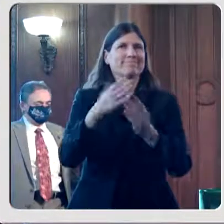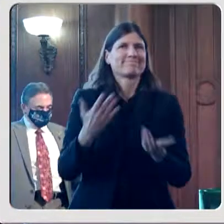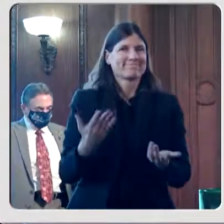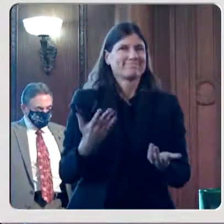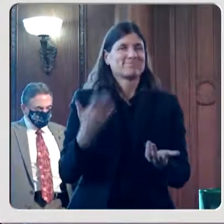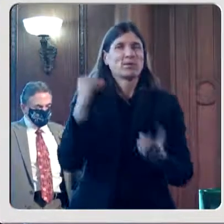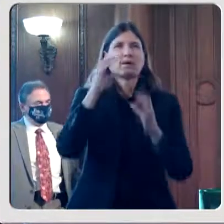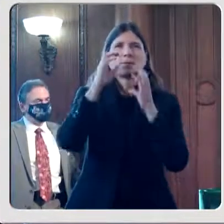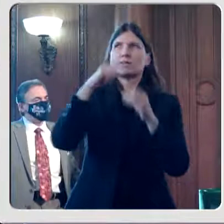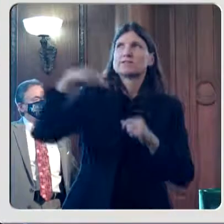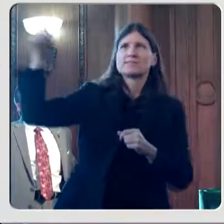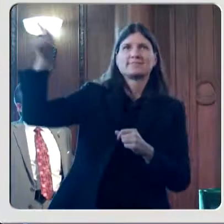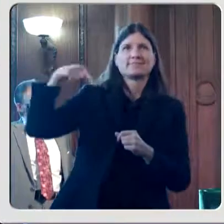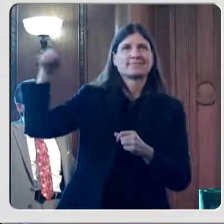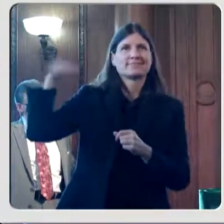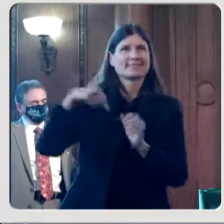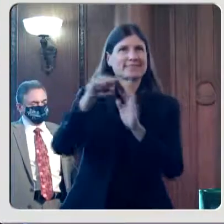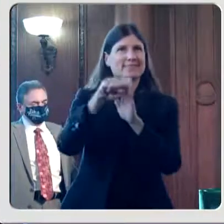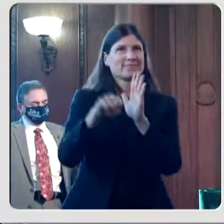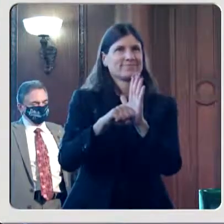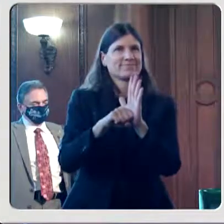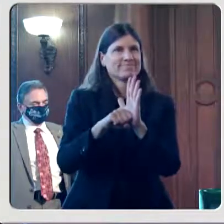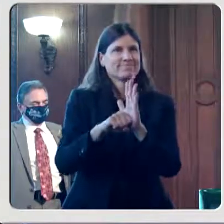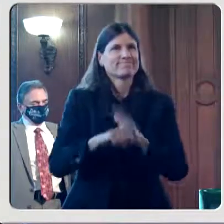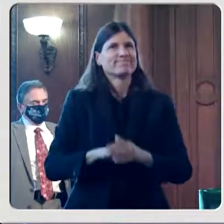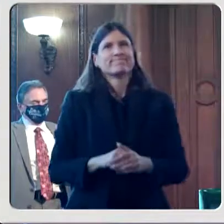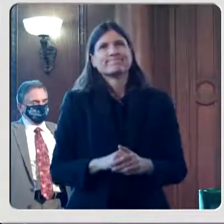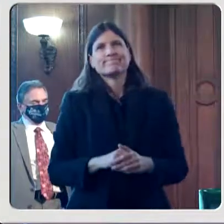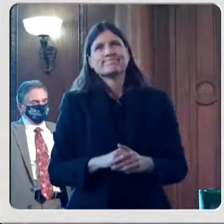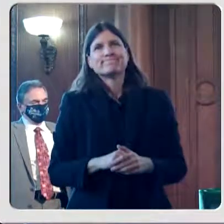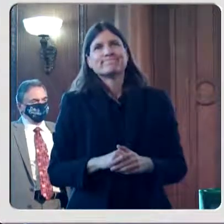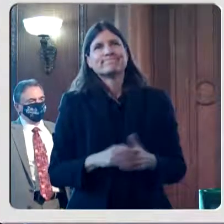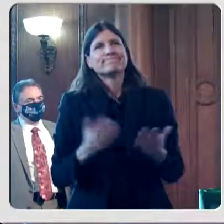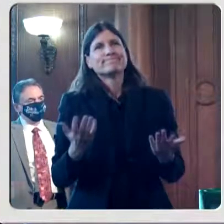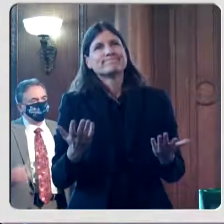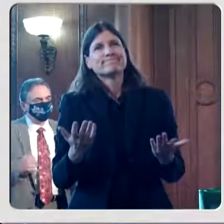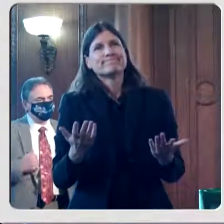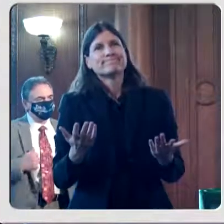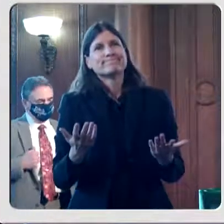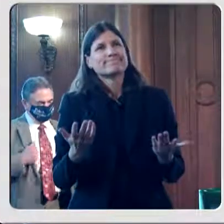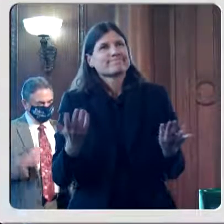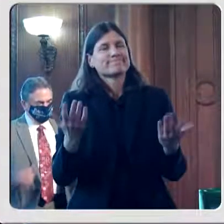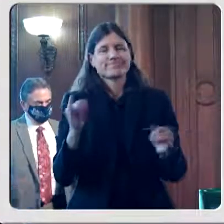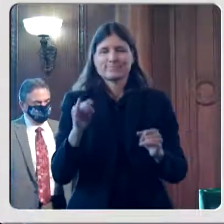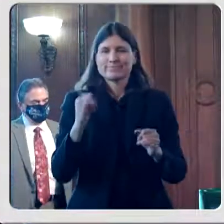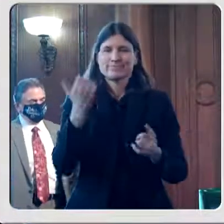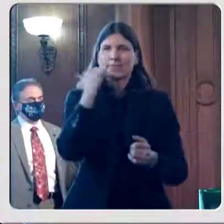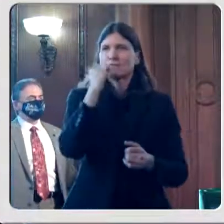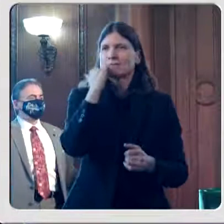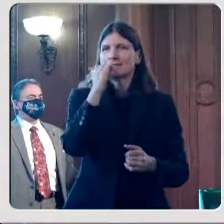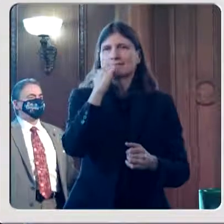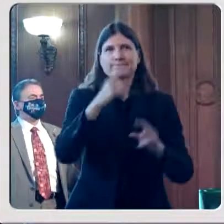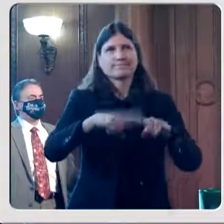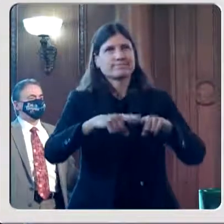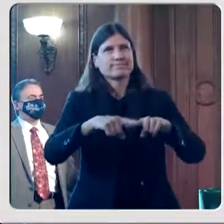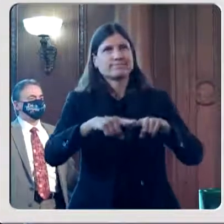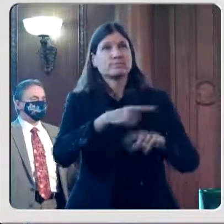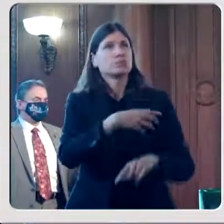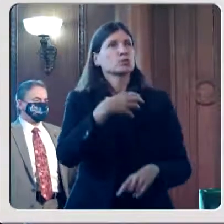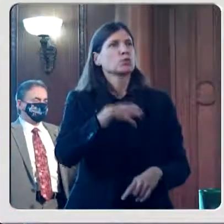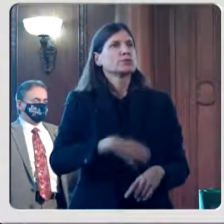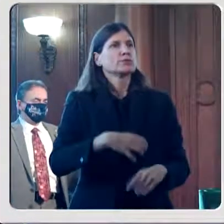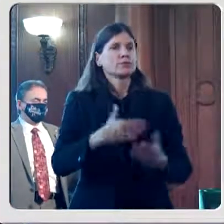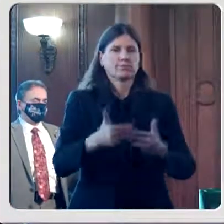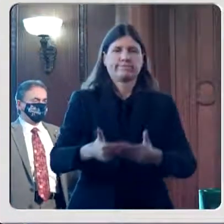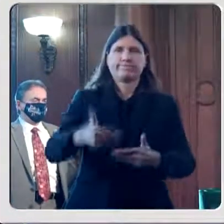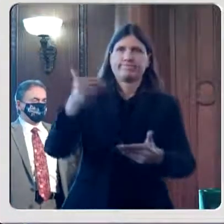is still kind of an in-the-moment kind of thing, and it would be nice to get a steady supply, which was at the